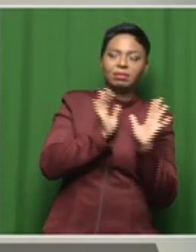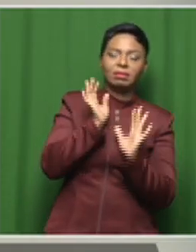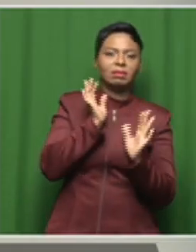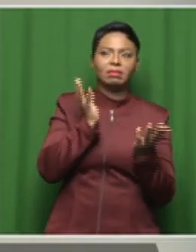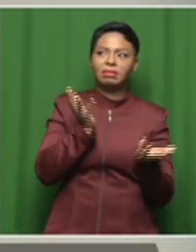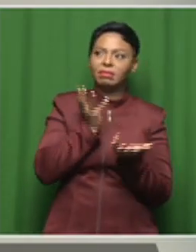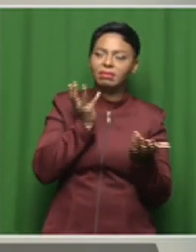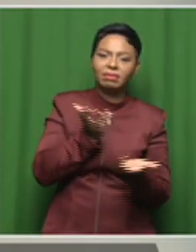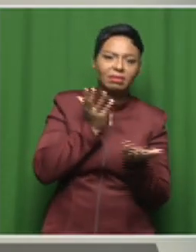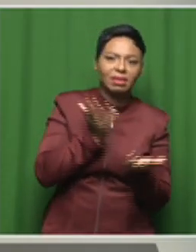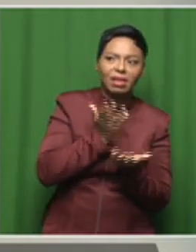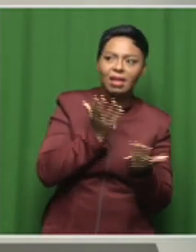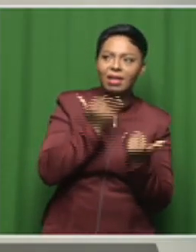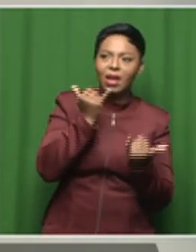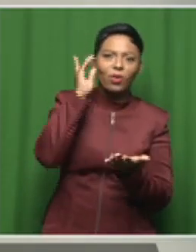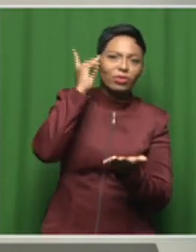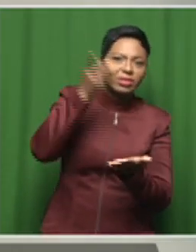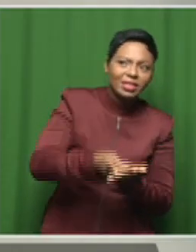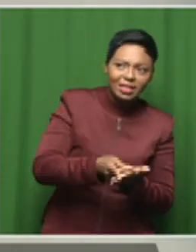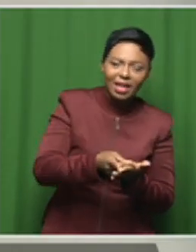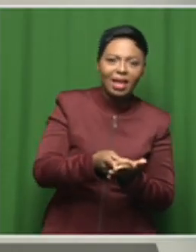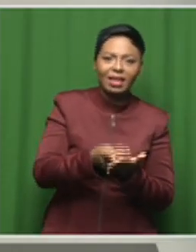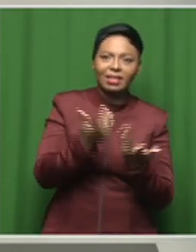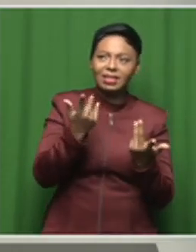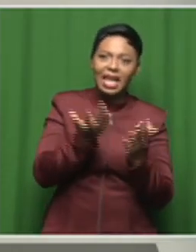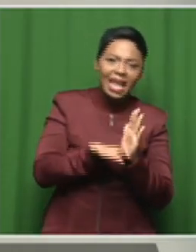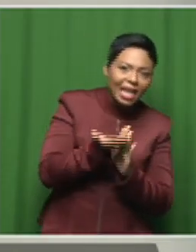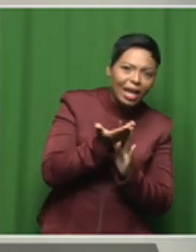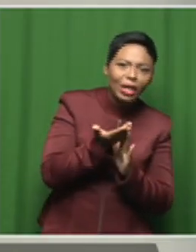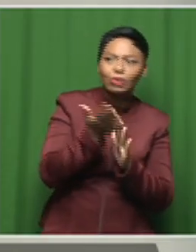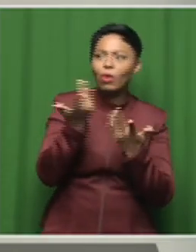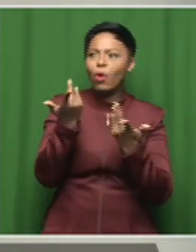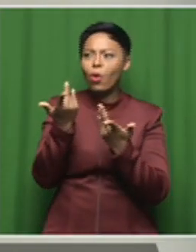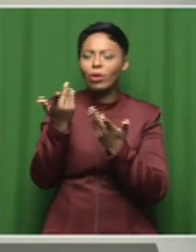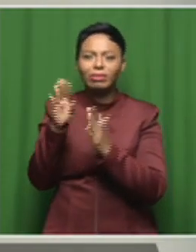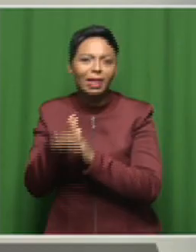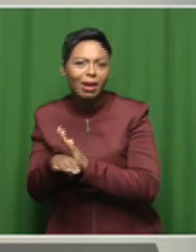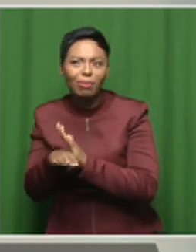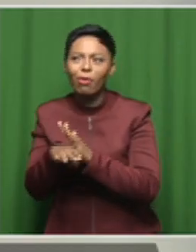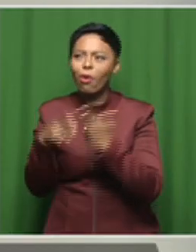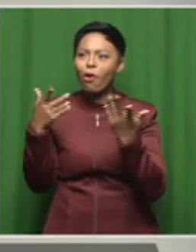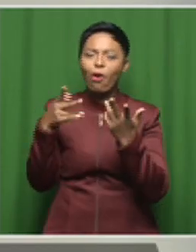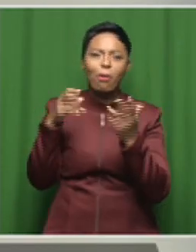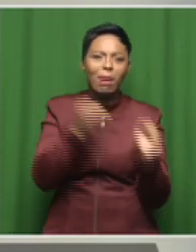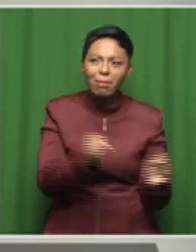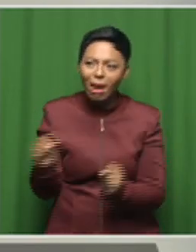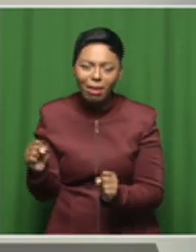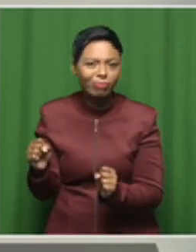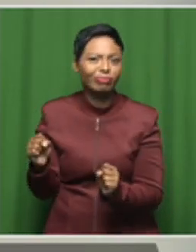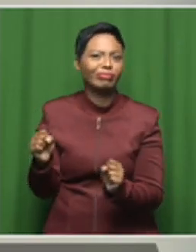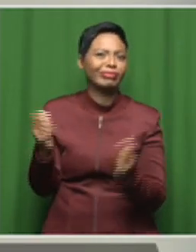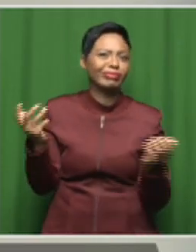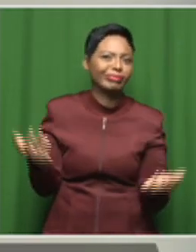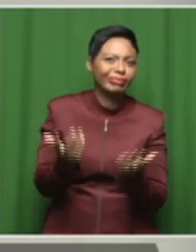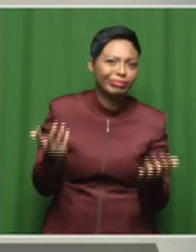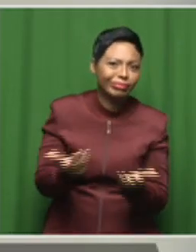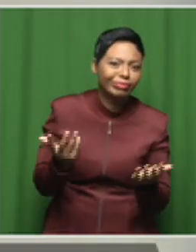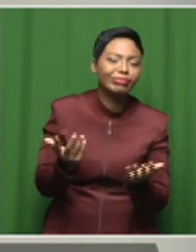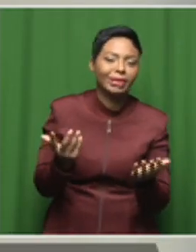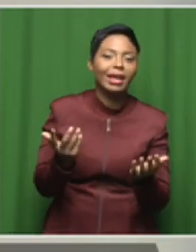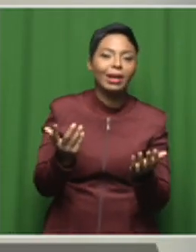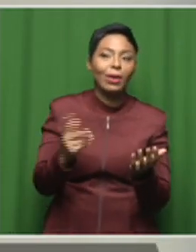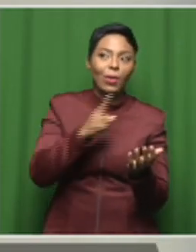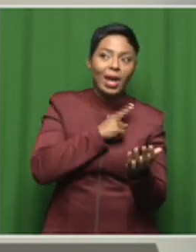place where you have to make a decision: is it going to increase or is it not going to increase? Because if it was set